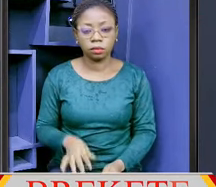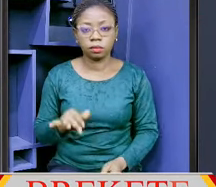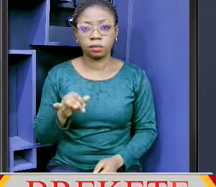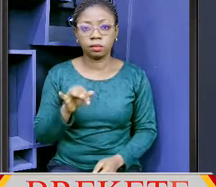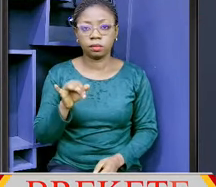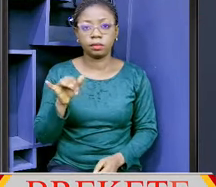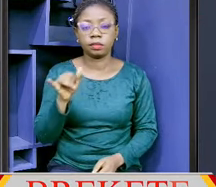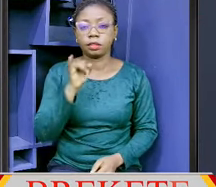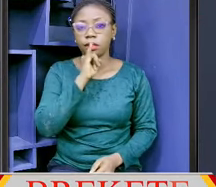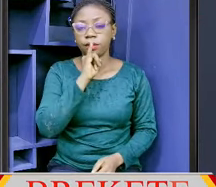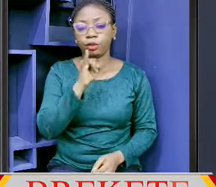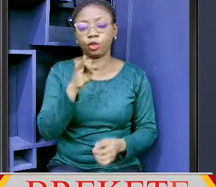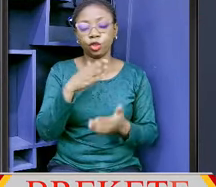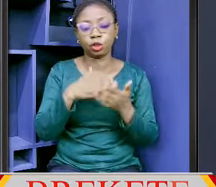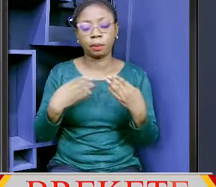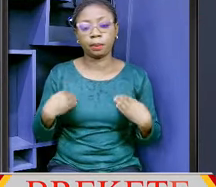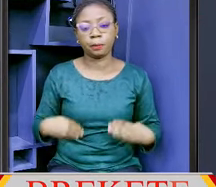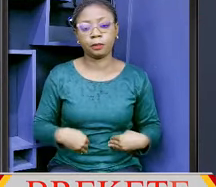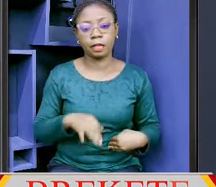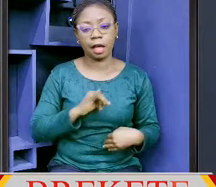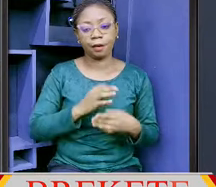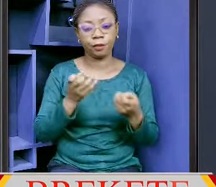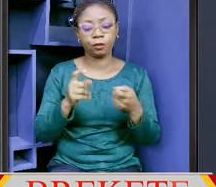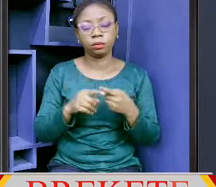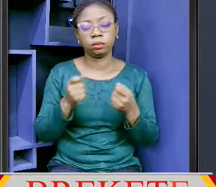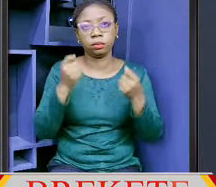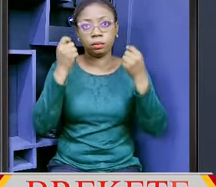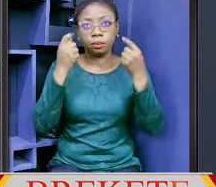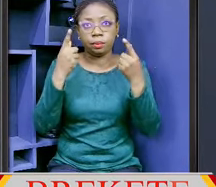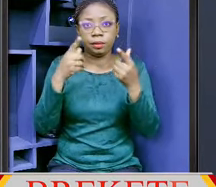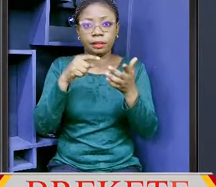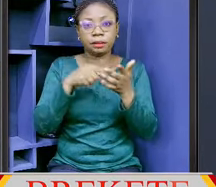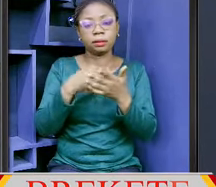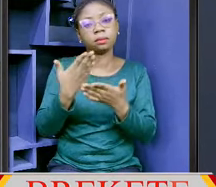Somebody where I want surprise this morning.